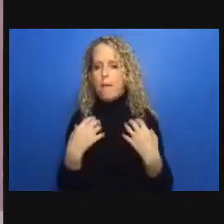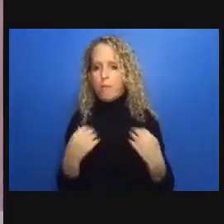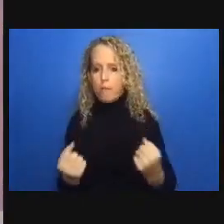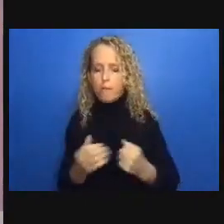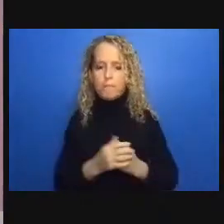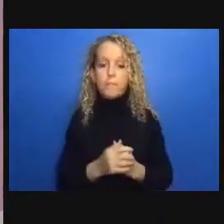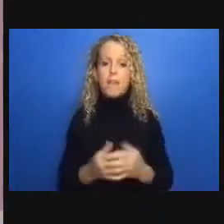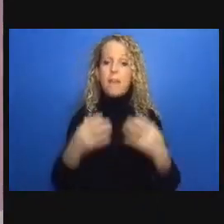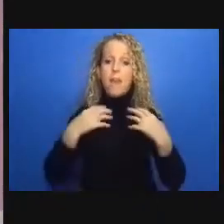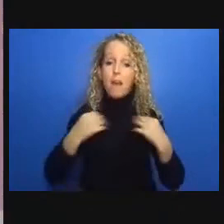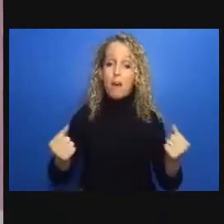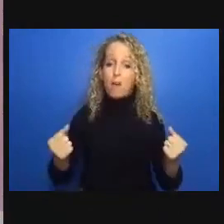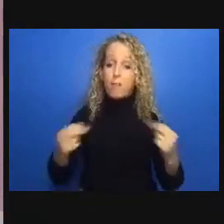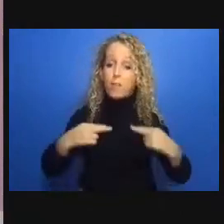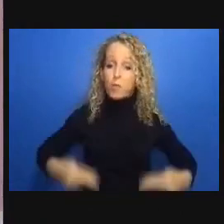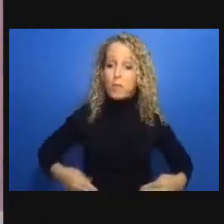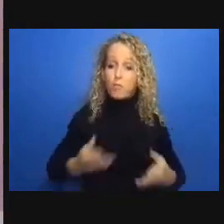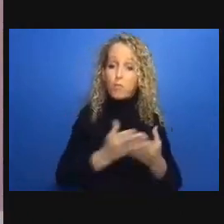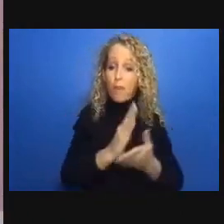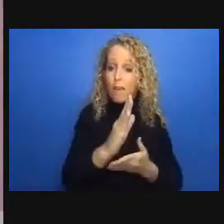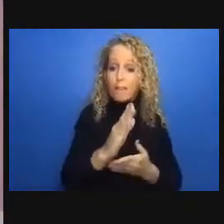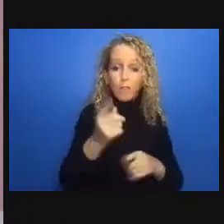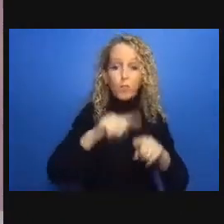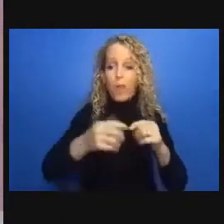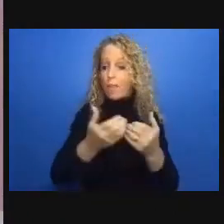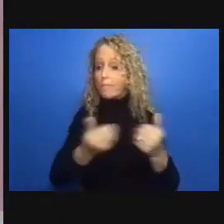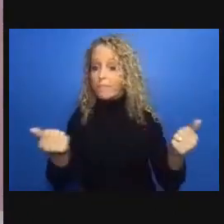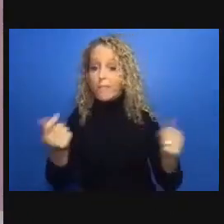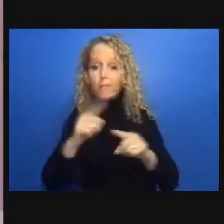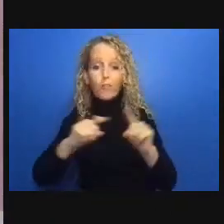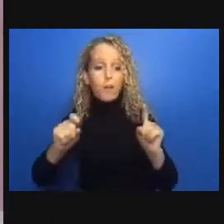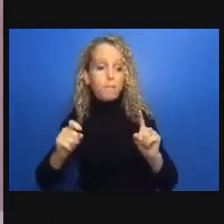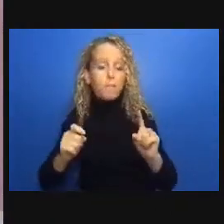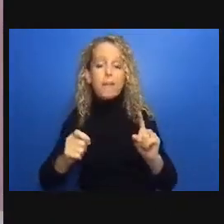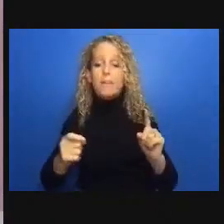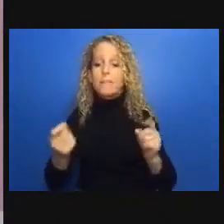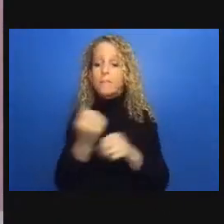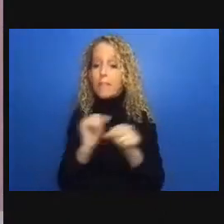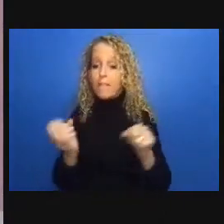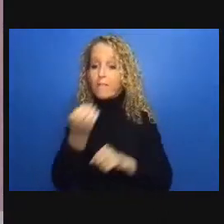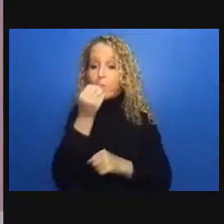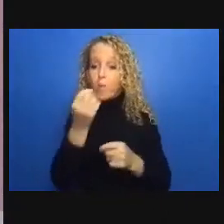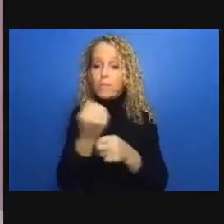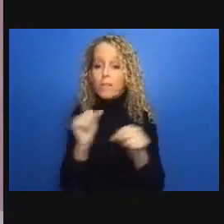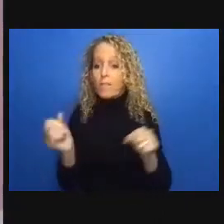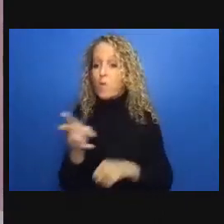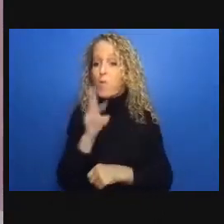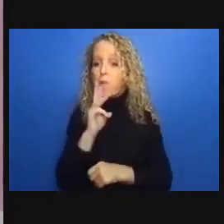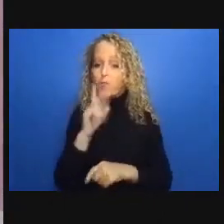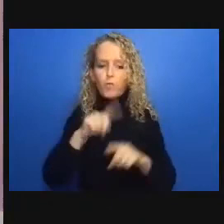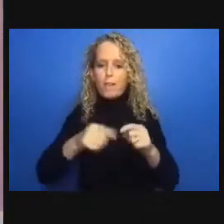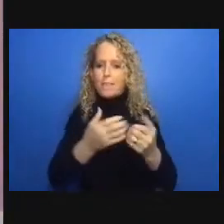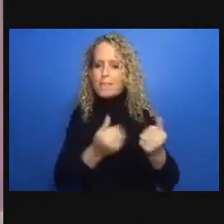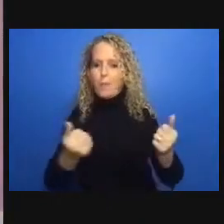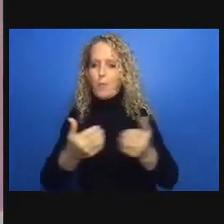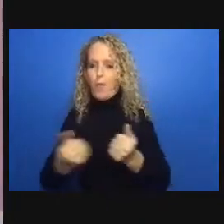right inseparable from other human rights, like the right to safe food and water. And it's important to increase emphasis on local